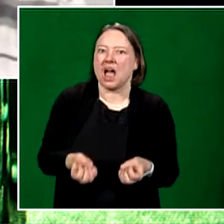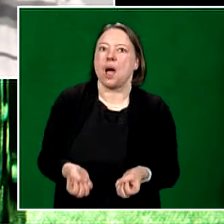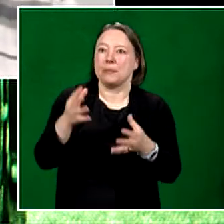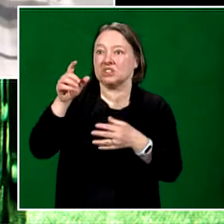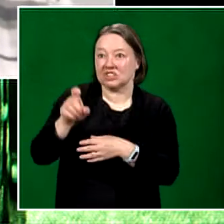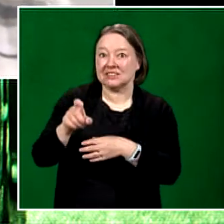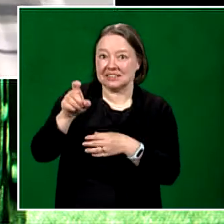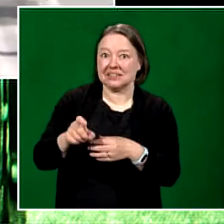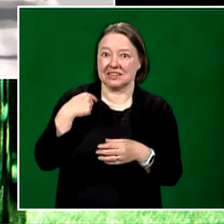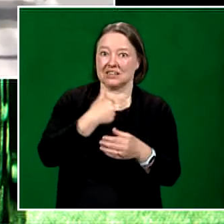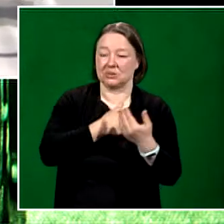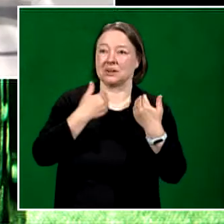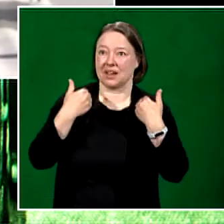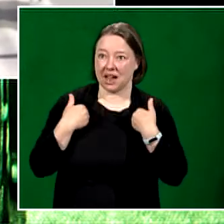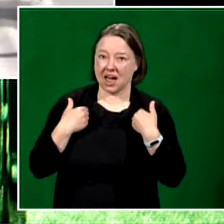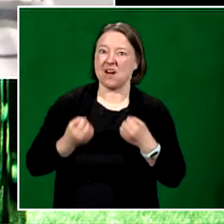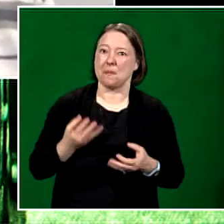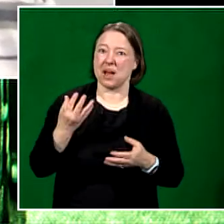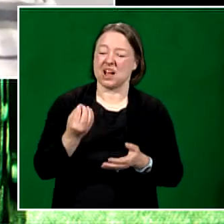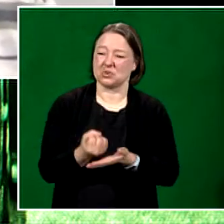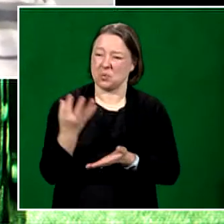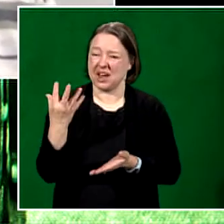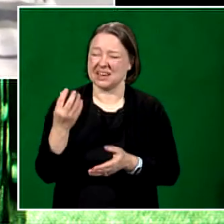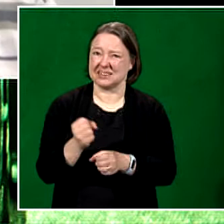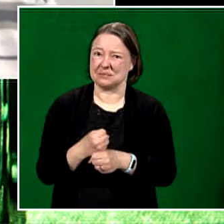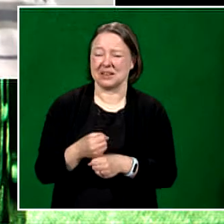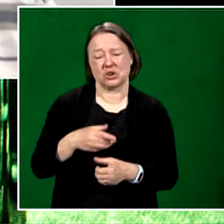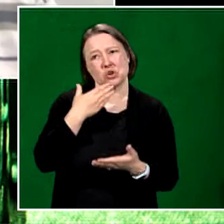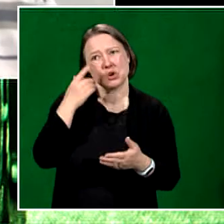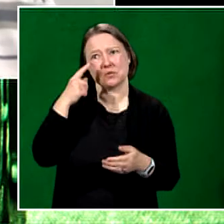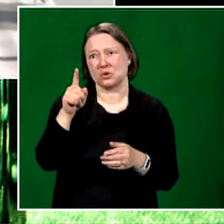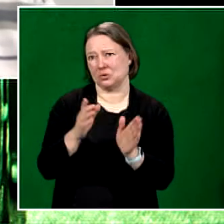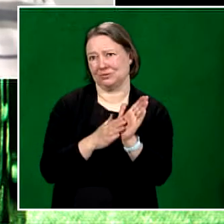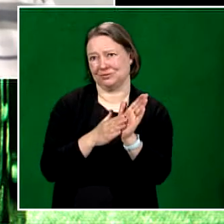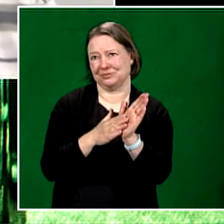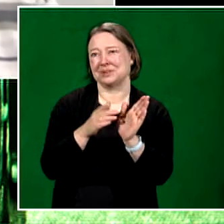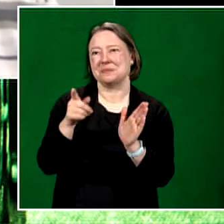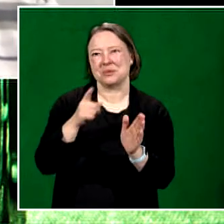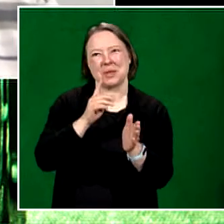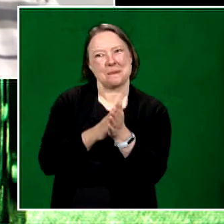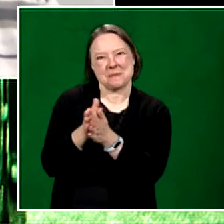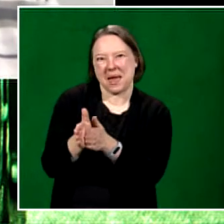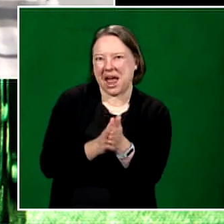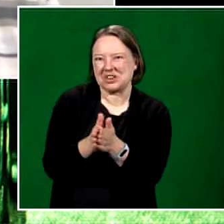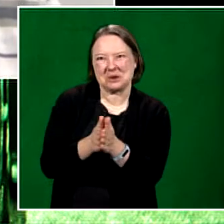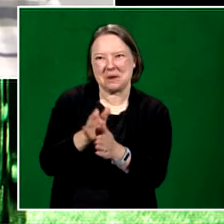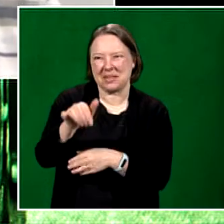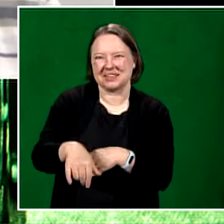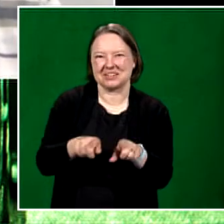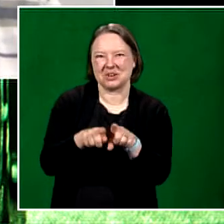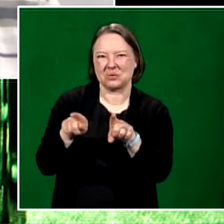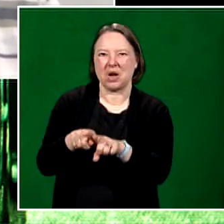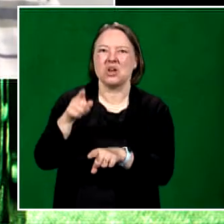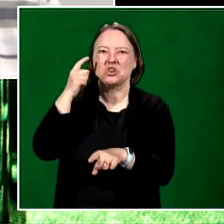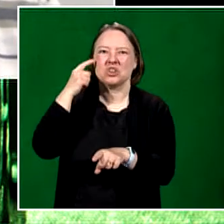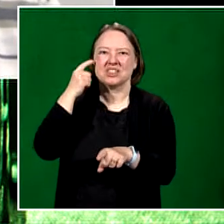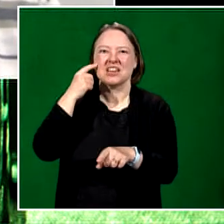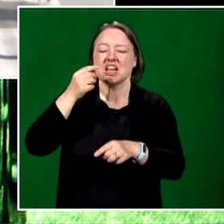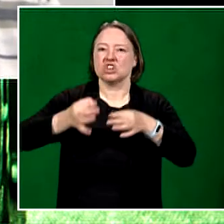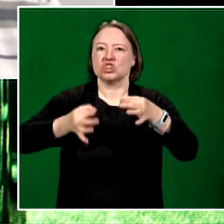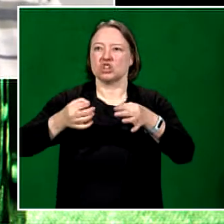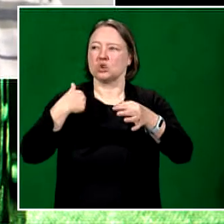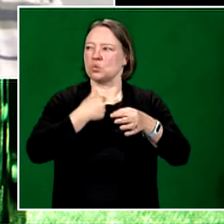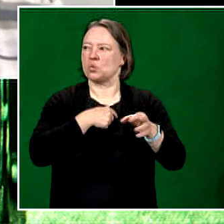that exists and the amount of waste that's produced. So good for you guys to be so passionate about this as well. What do you think, judges? We